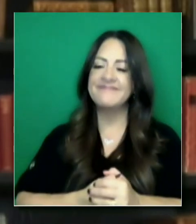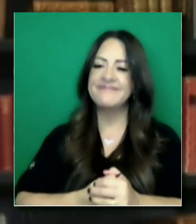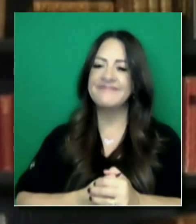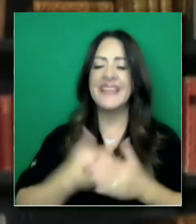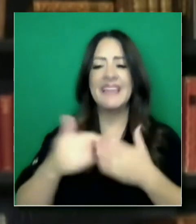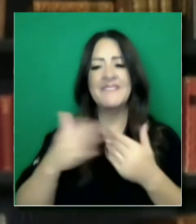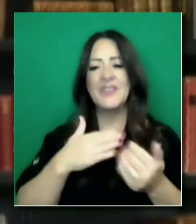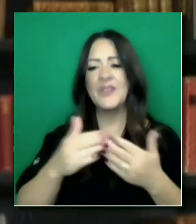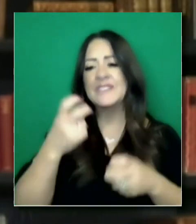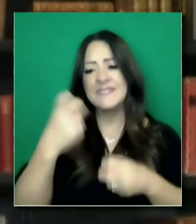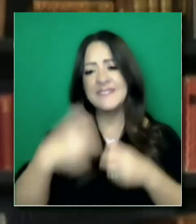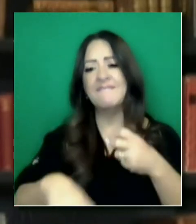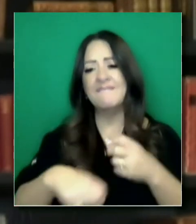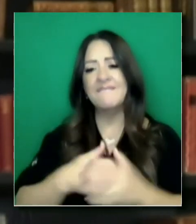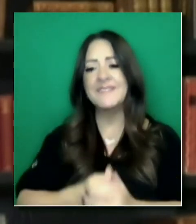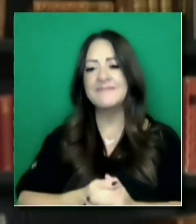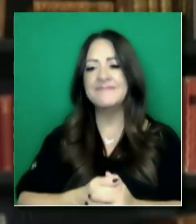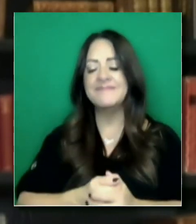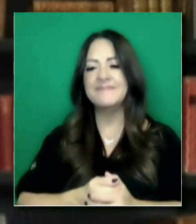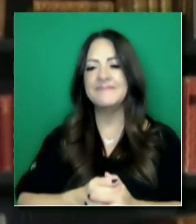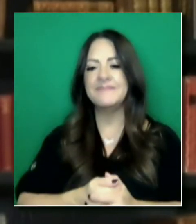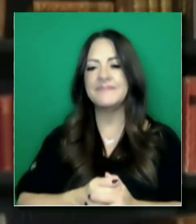Laura Corte, Sacramento Bee.